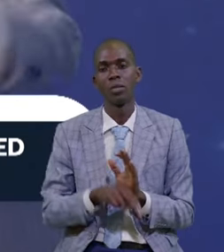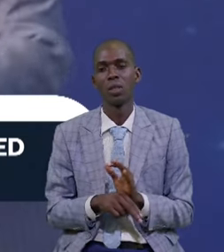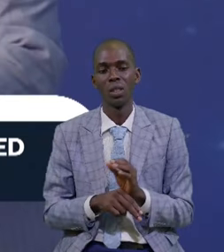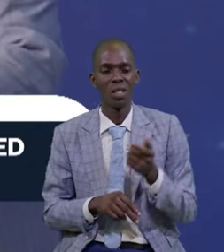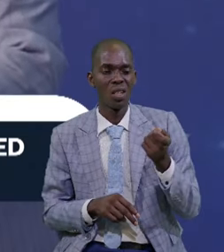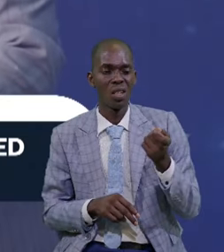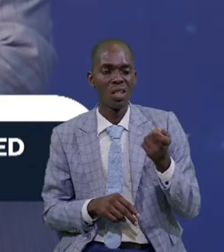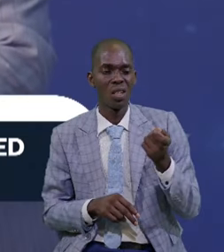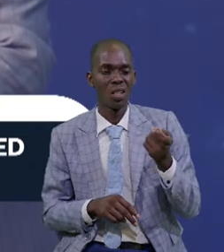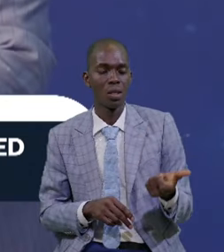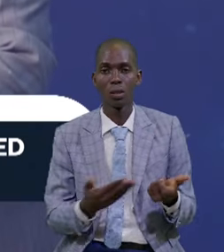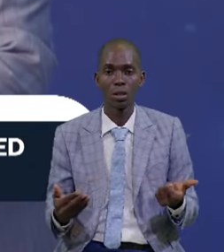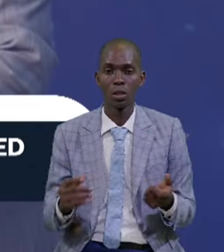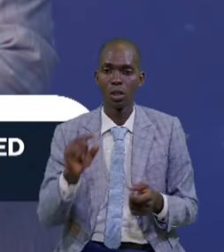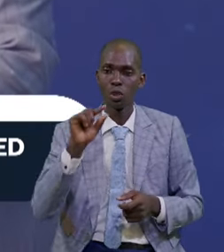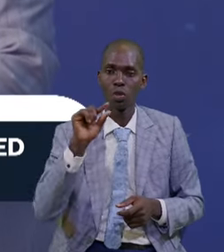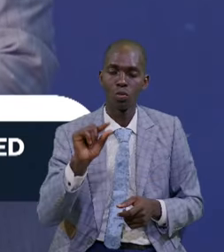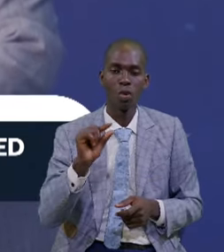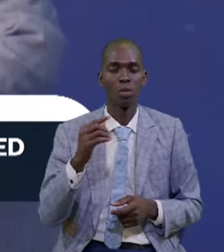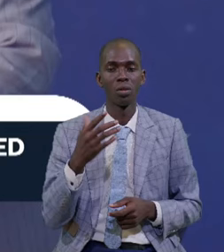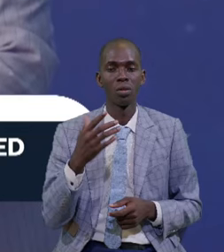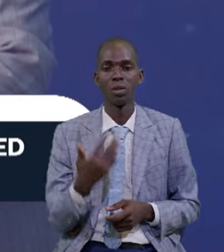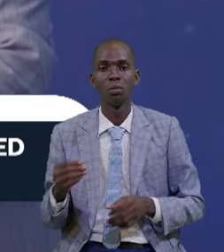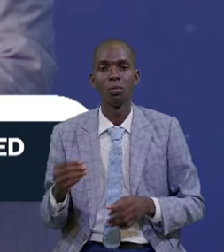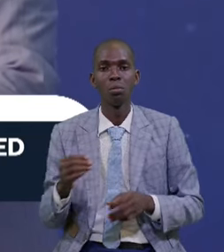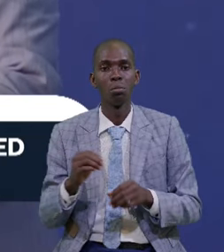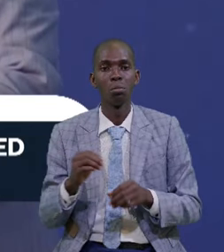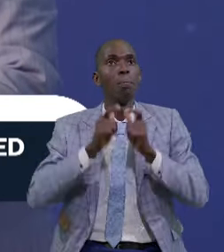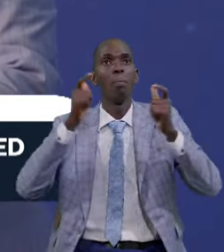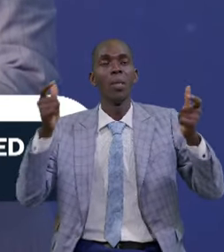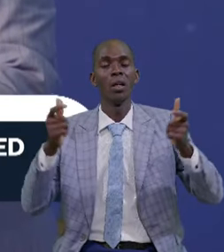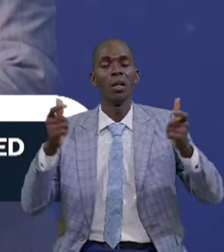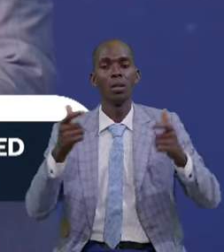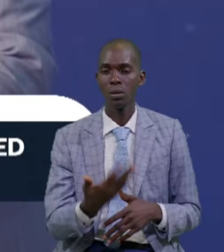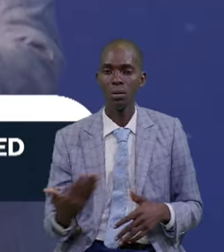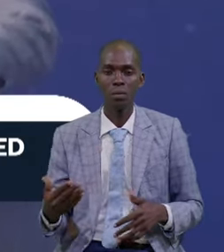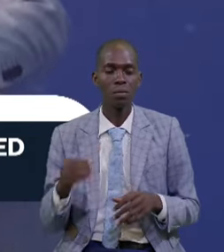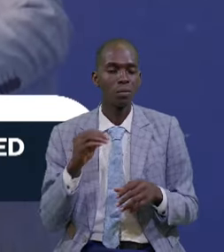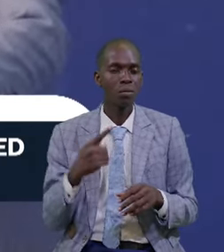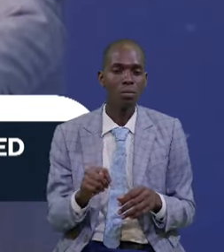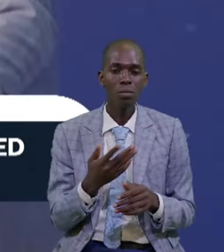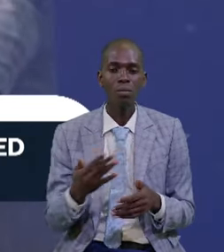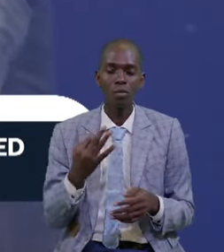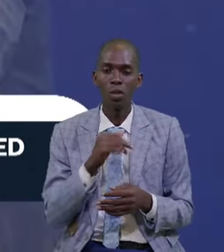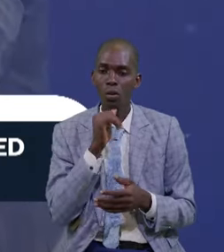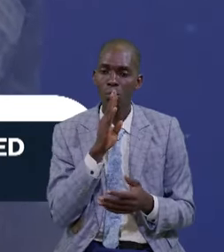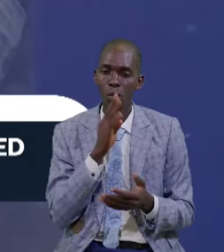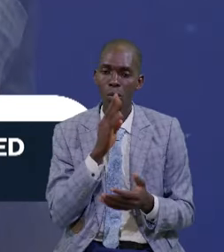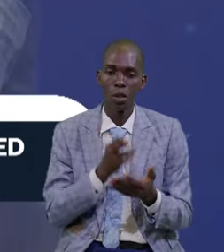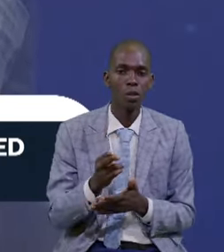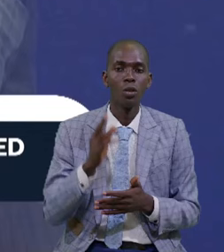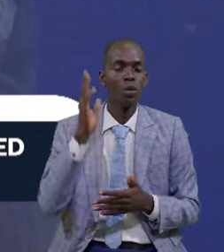in small things, in bigger things. Dishonesty, unfaithfulness with the